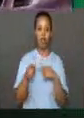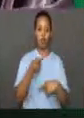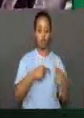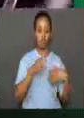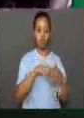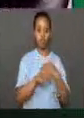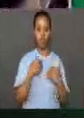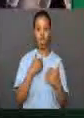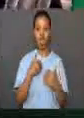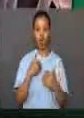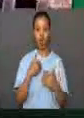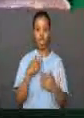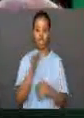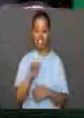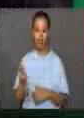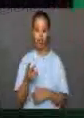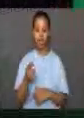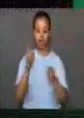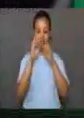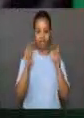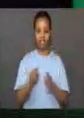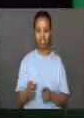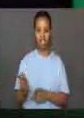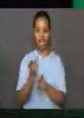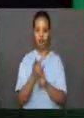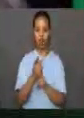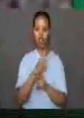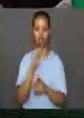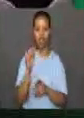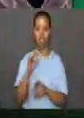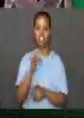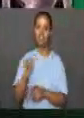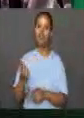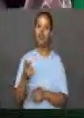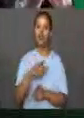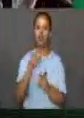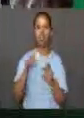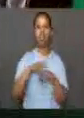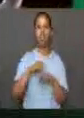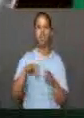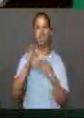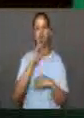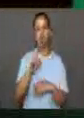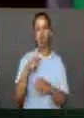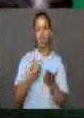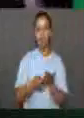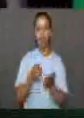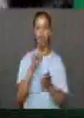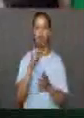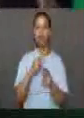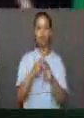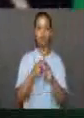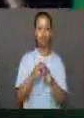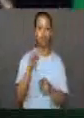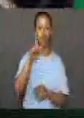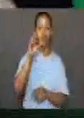that control the same features in the same position, called the locus, which are